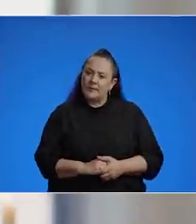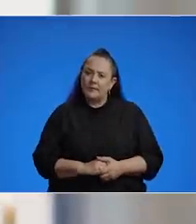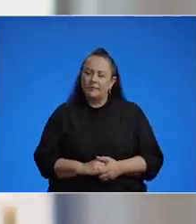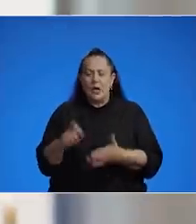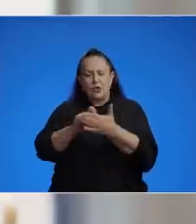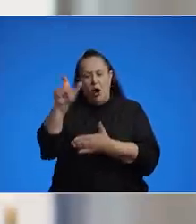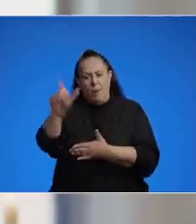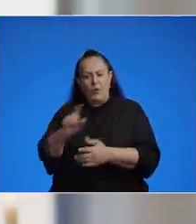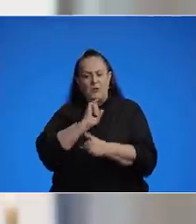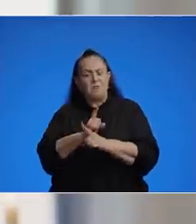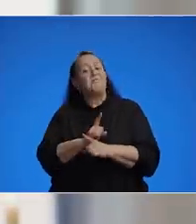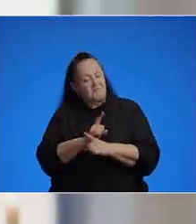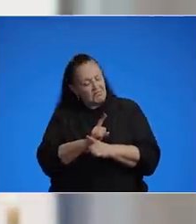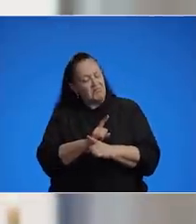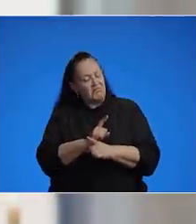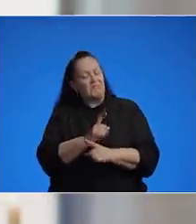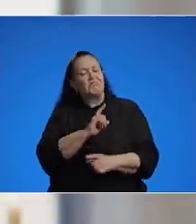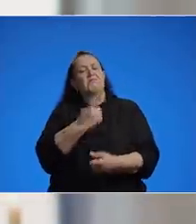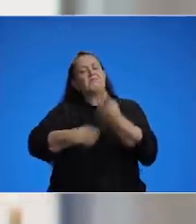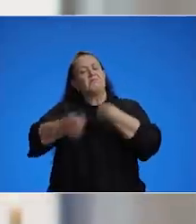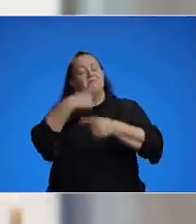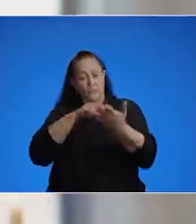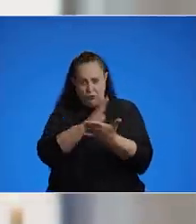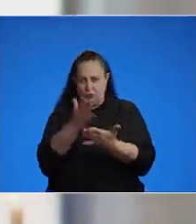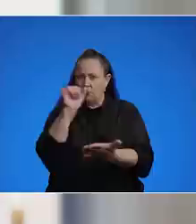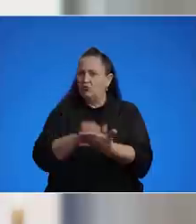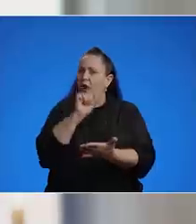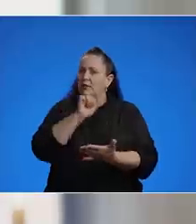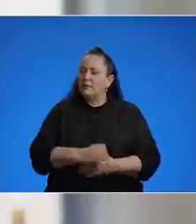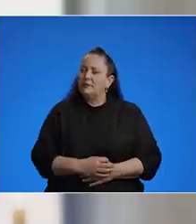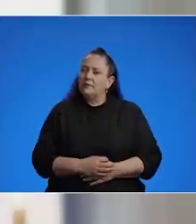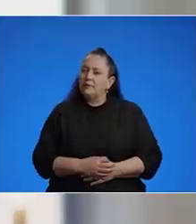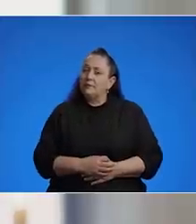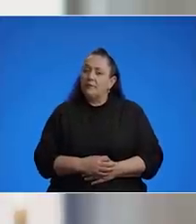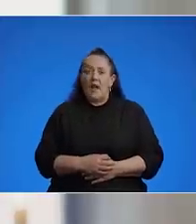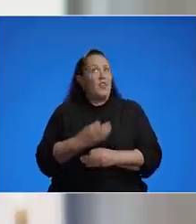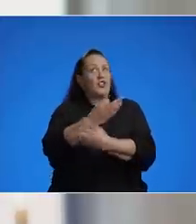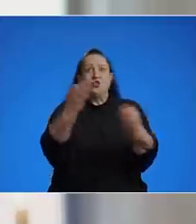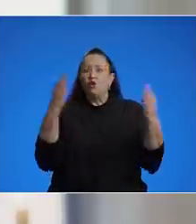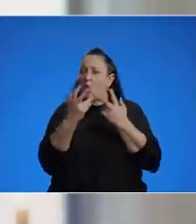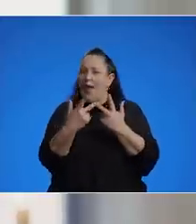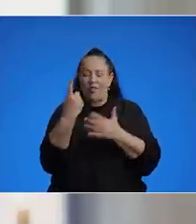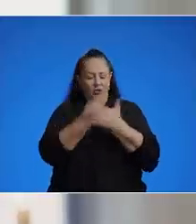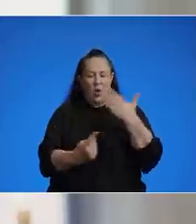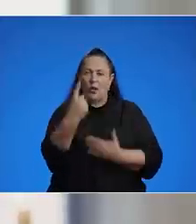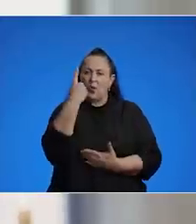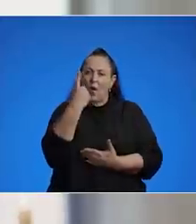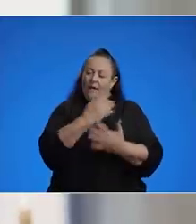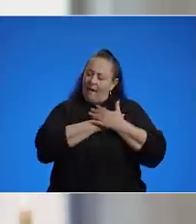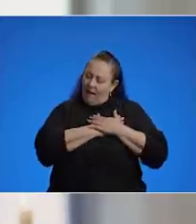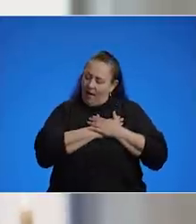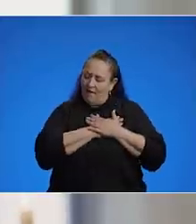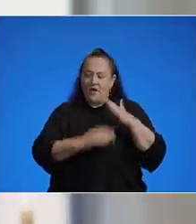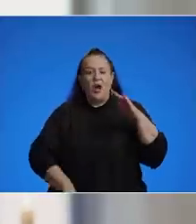him, Well-spoken Master. What you have said is true, that he is one and there is no other. To love with